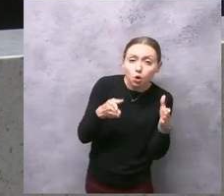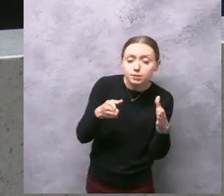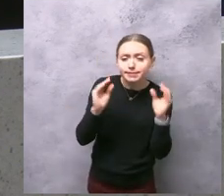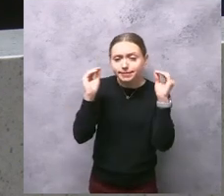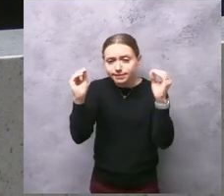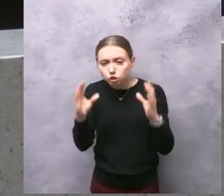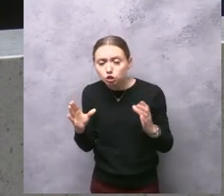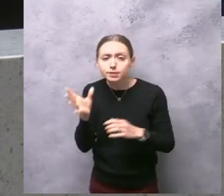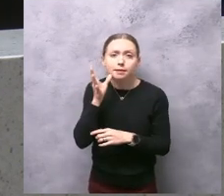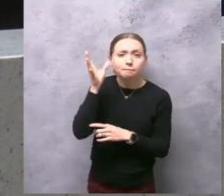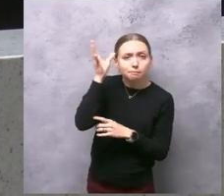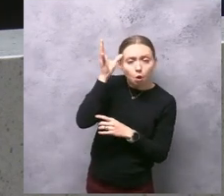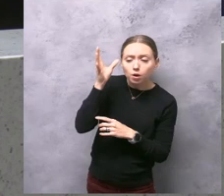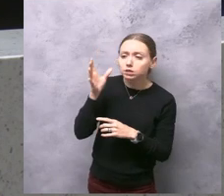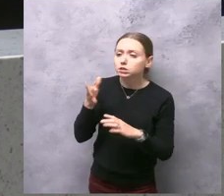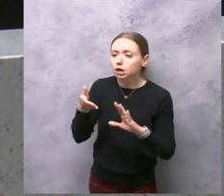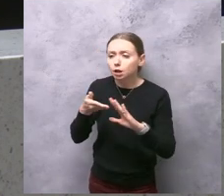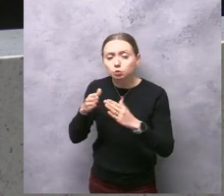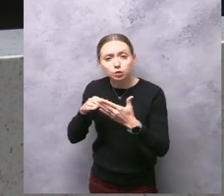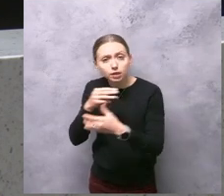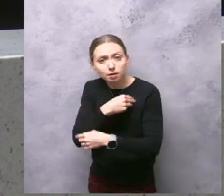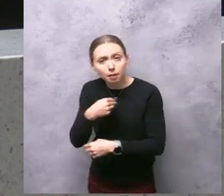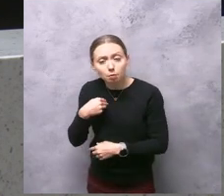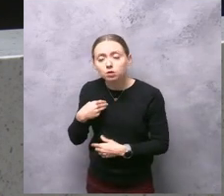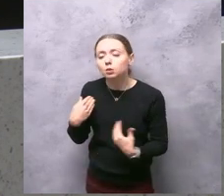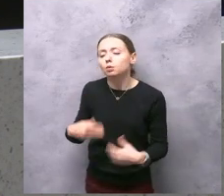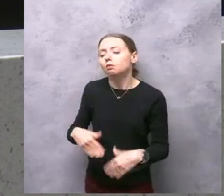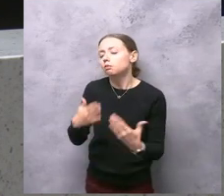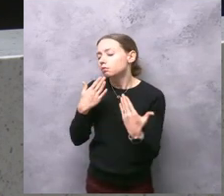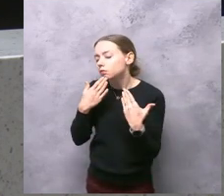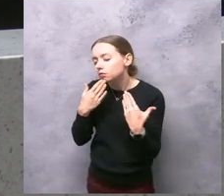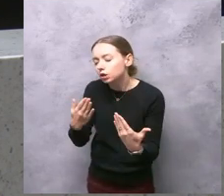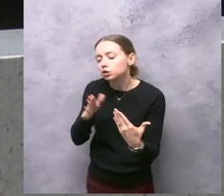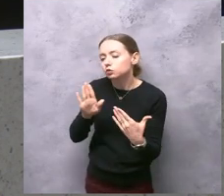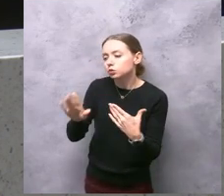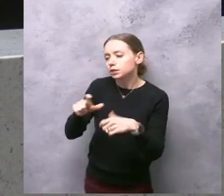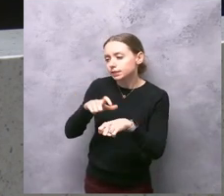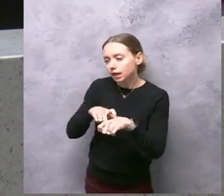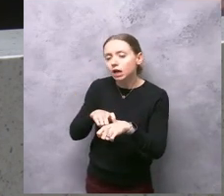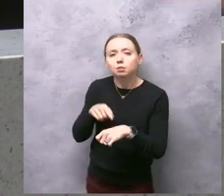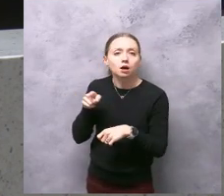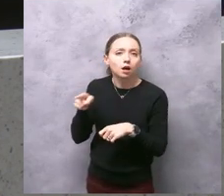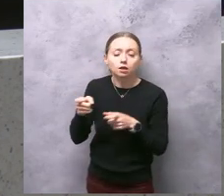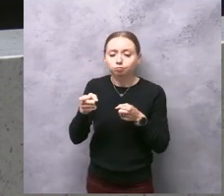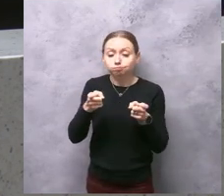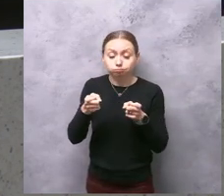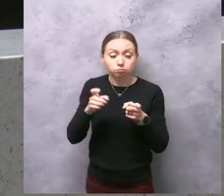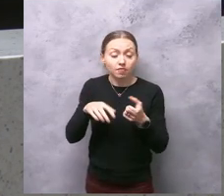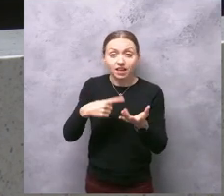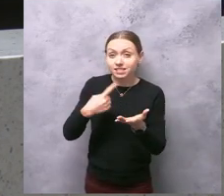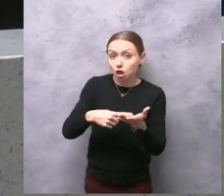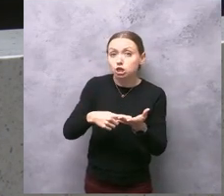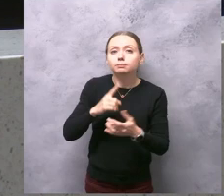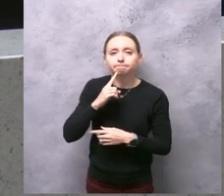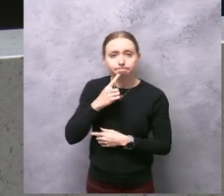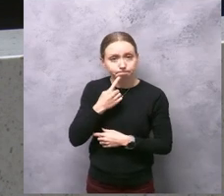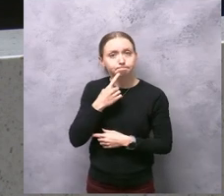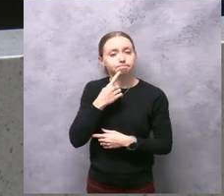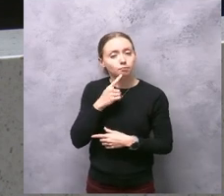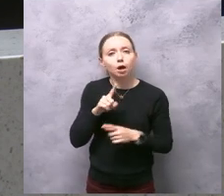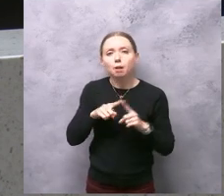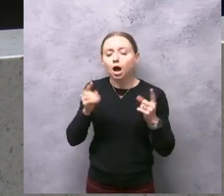parents, community members, thank you very much for your time. They handled the discussion with the seriousness it deserved. They were